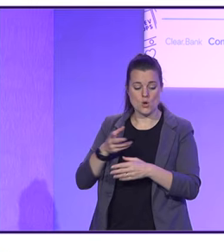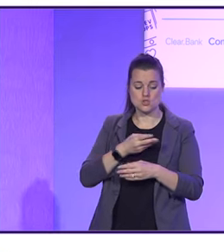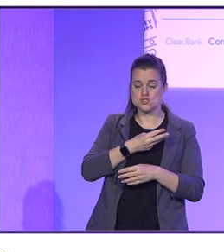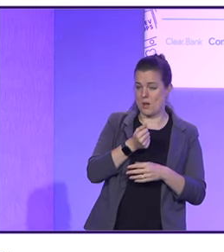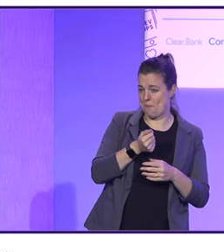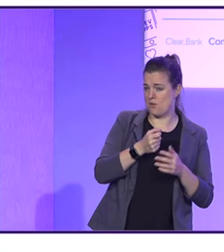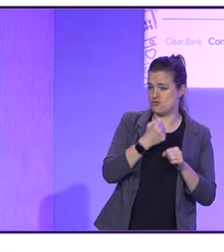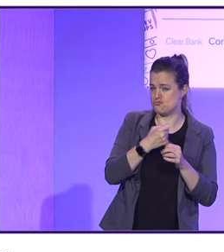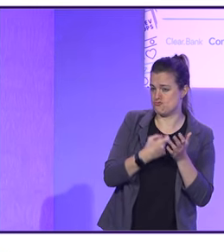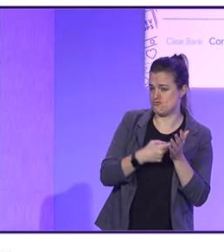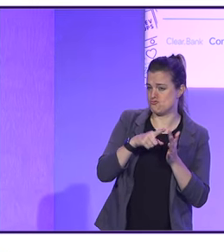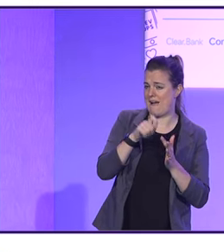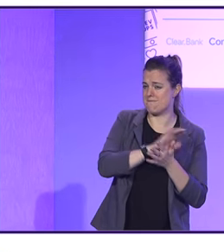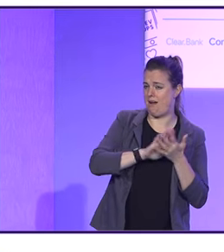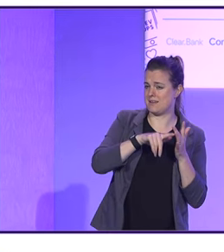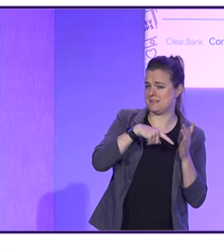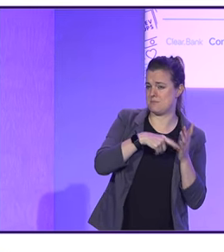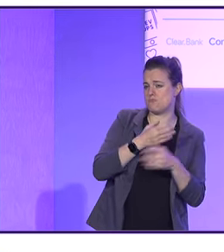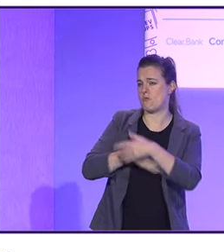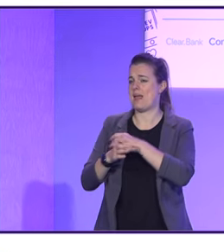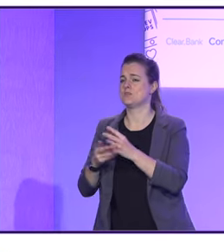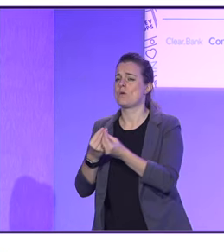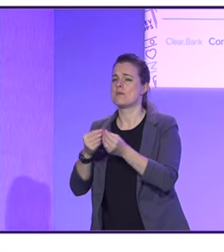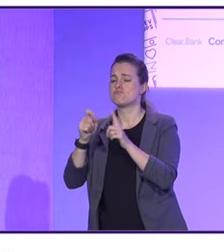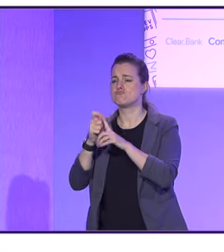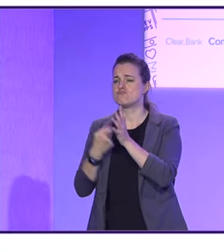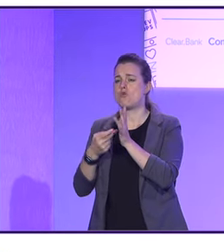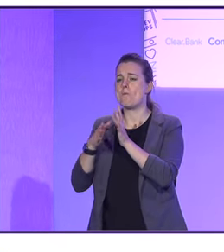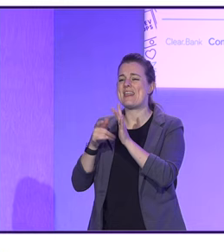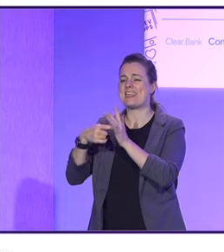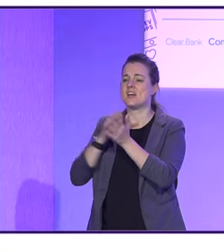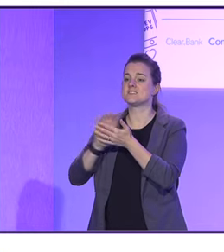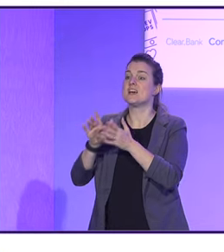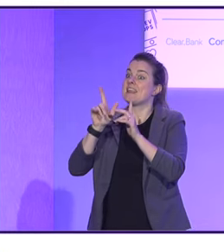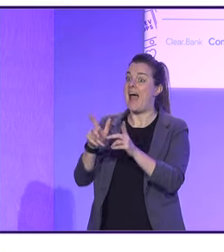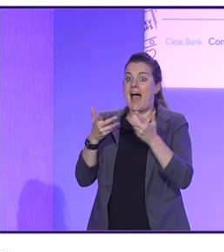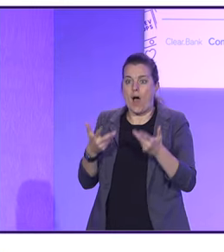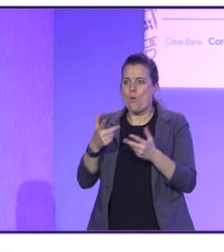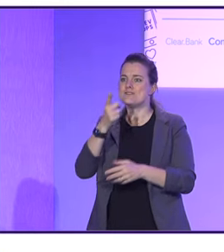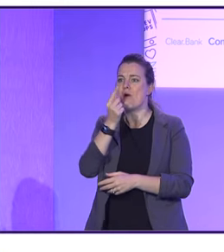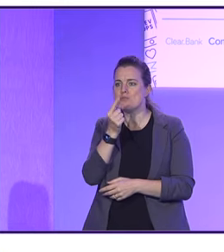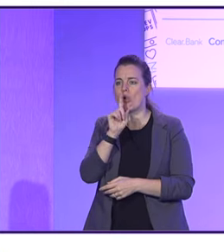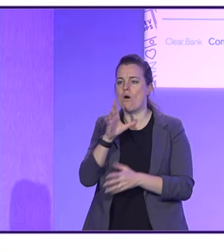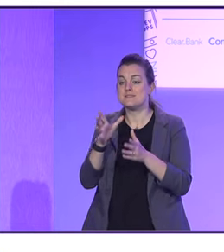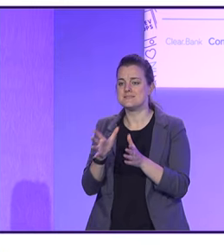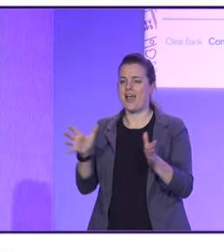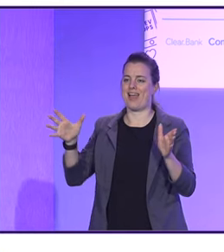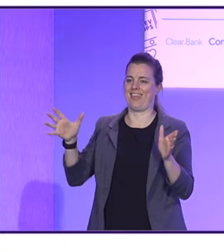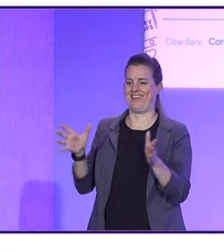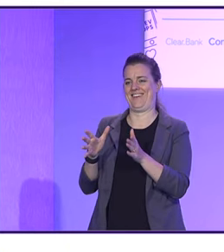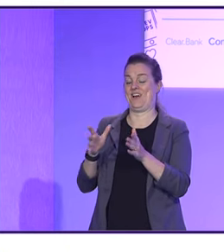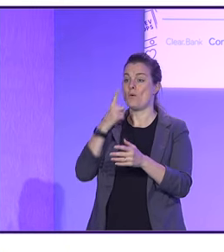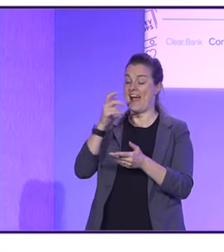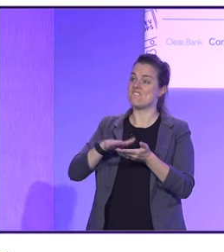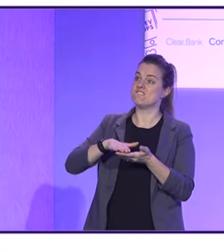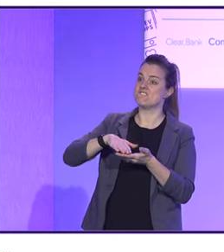Prometheus. Same, but different. Scaling is something that we can do now, happily. So we can do both vertical